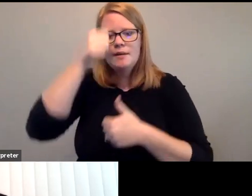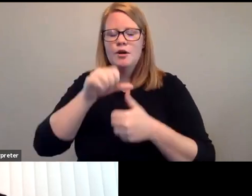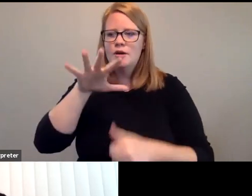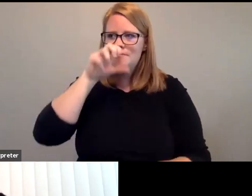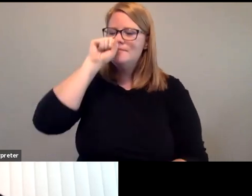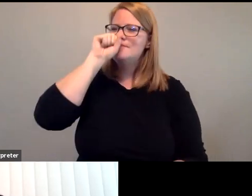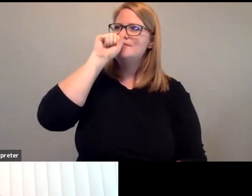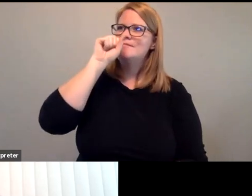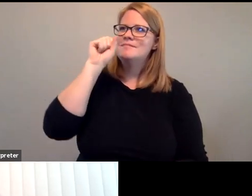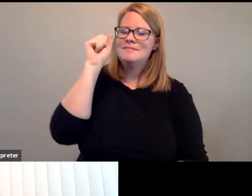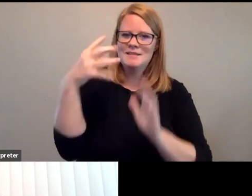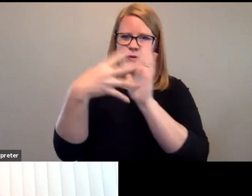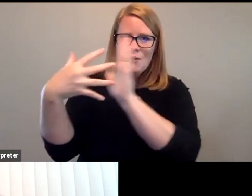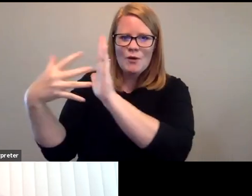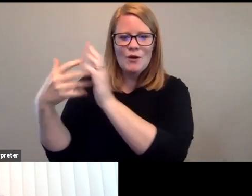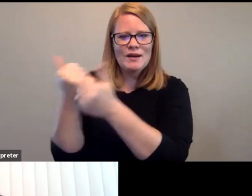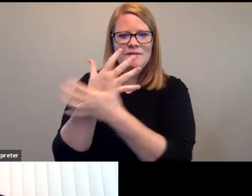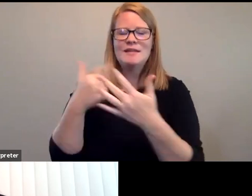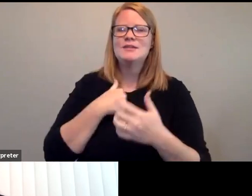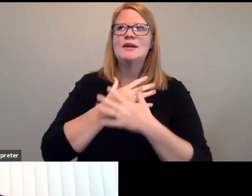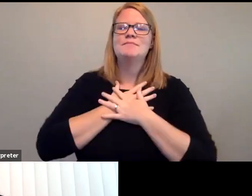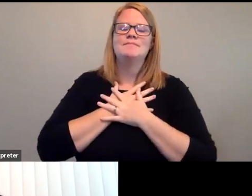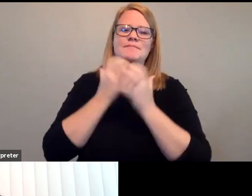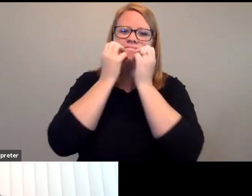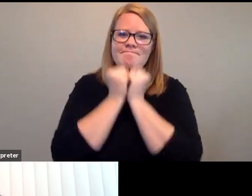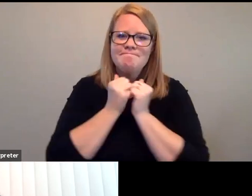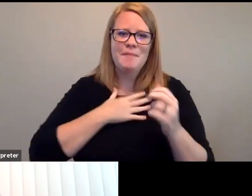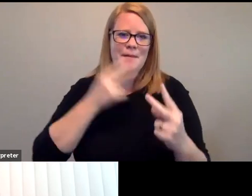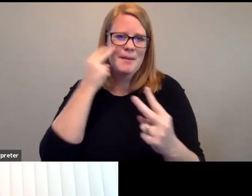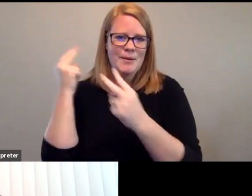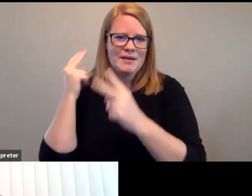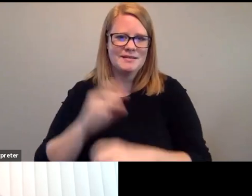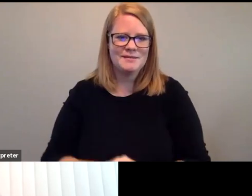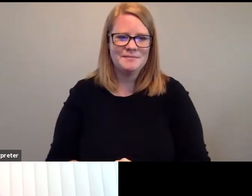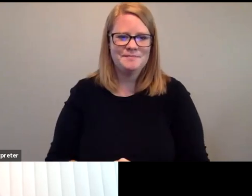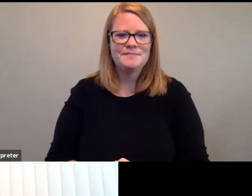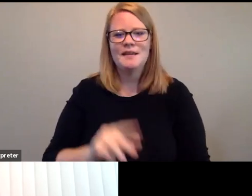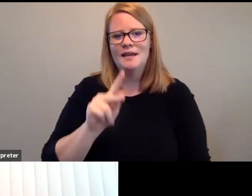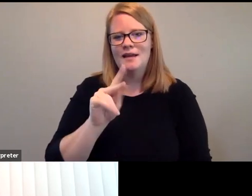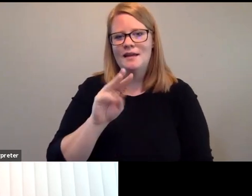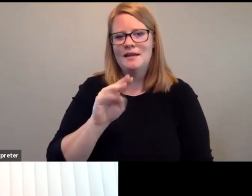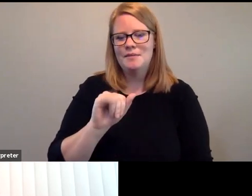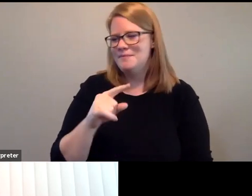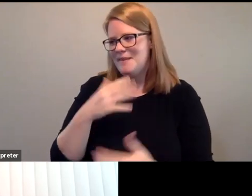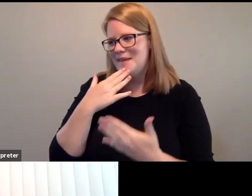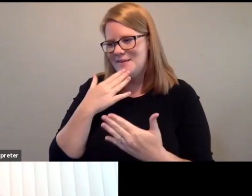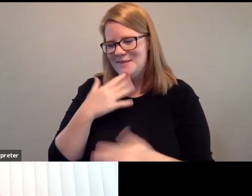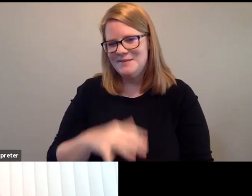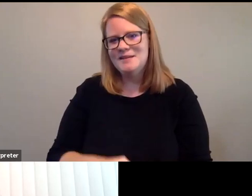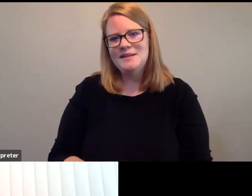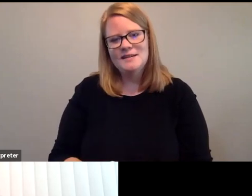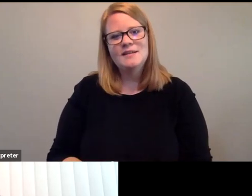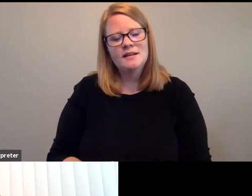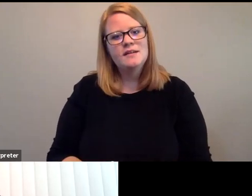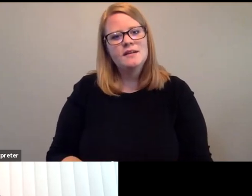very close. Beautiful. So for those of us who live in the Sonoran Desert, we know